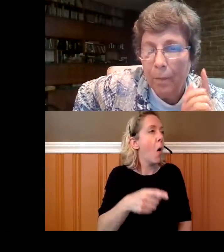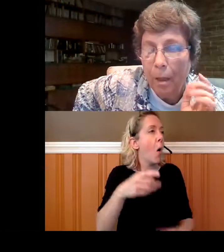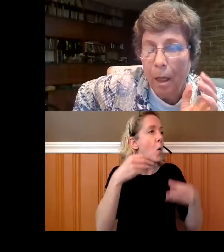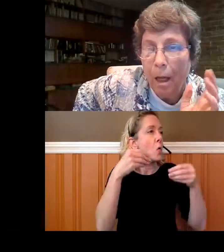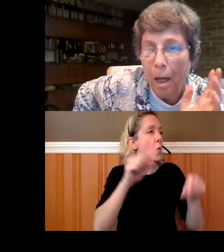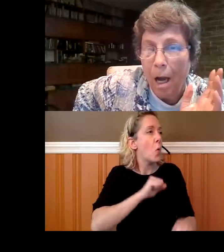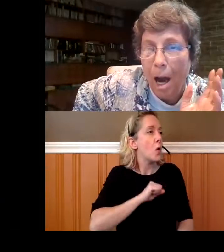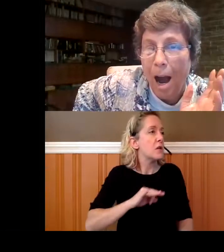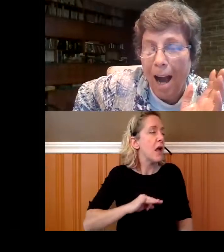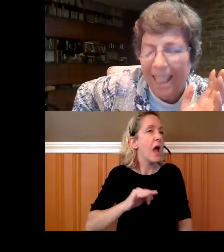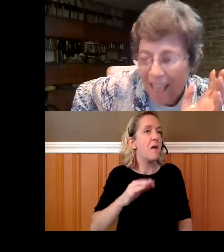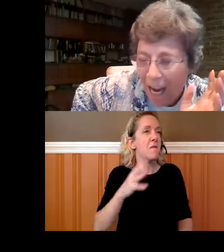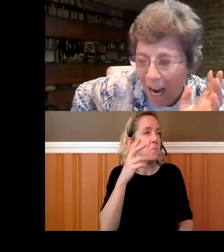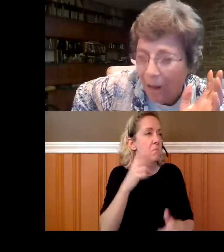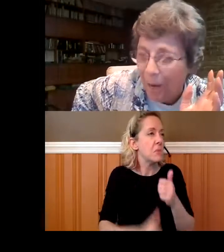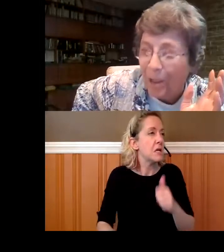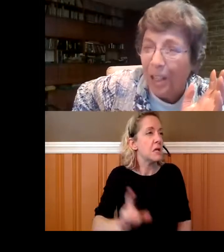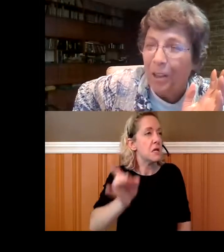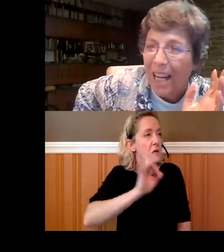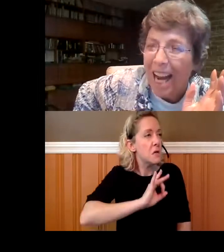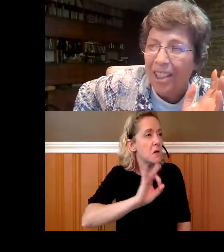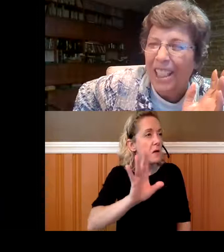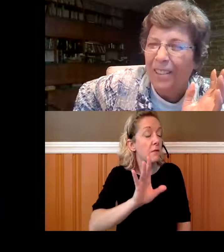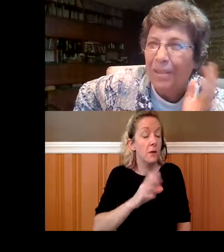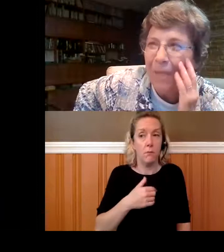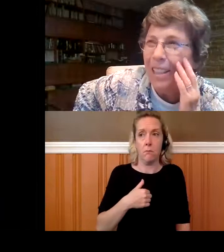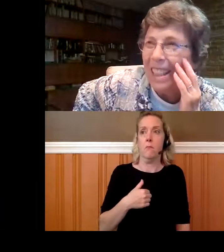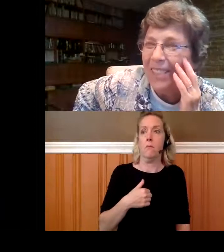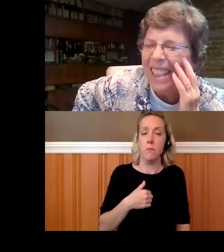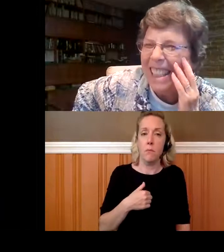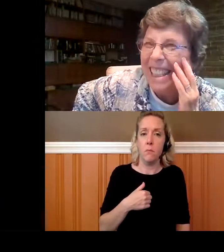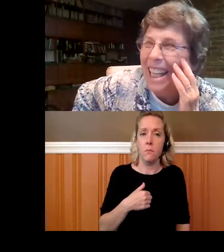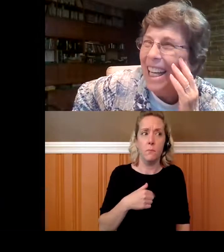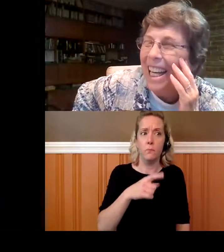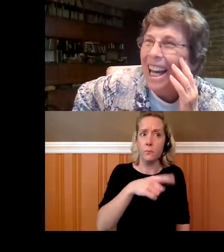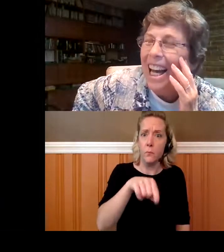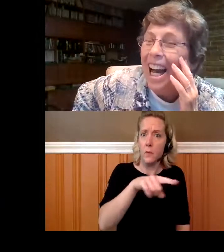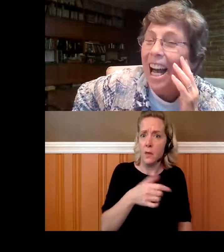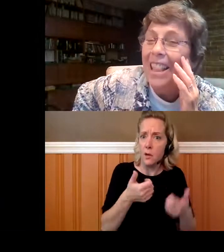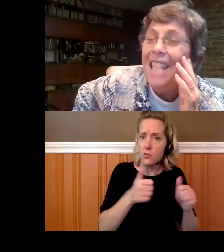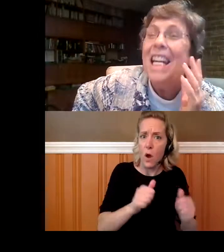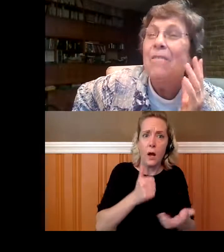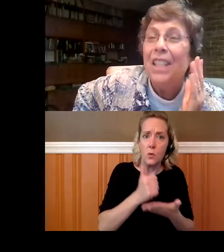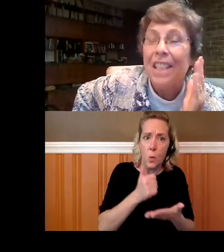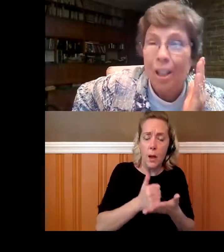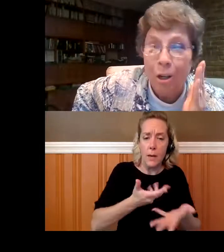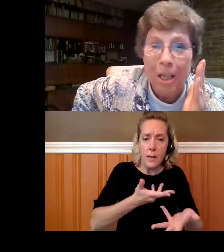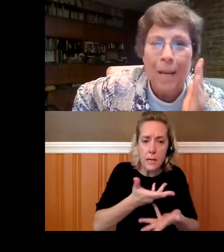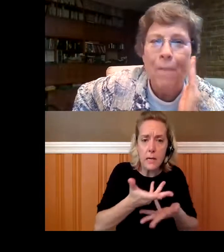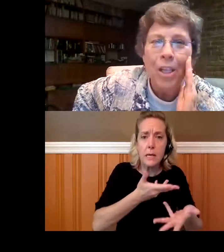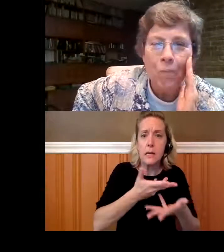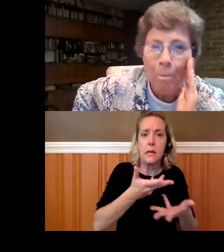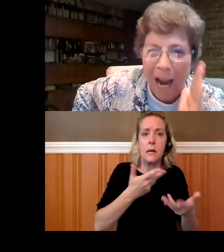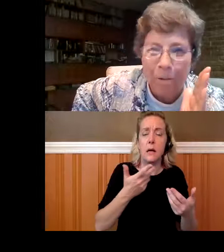I've started to cry now, just even remembering this, because they did everything they could. They bent over backwards. They were on the level